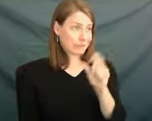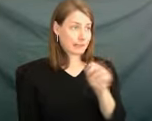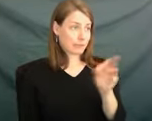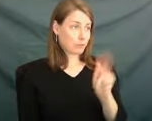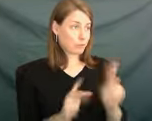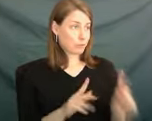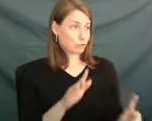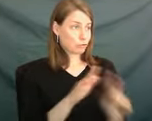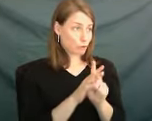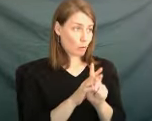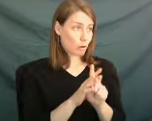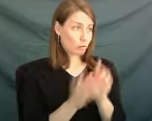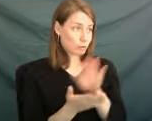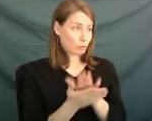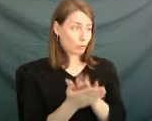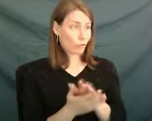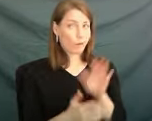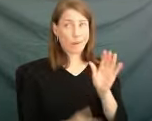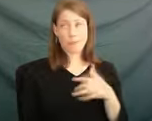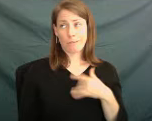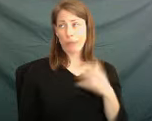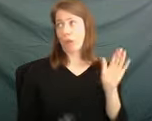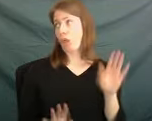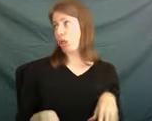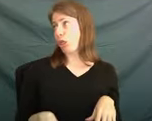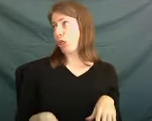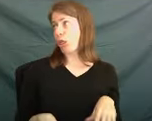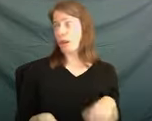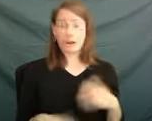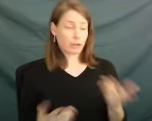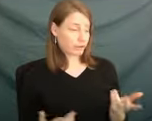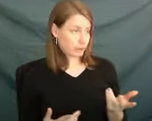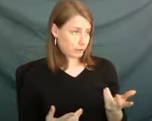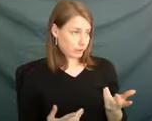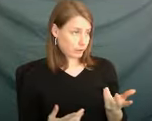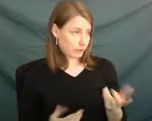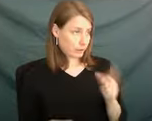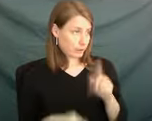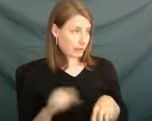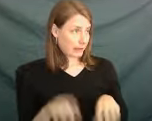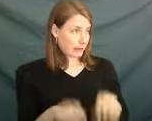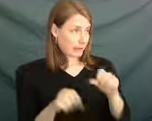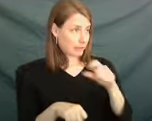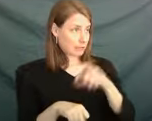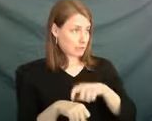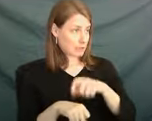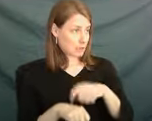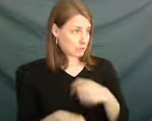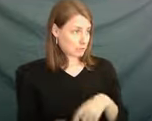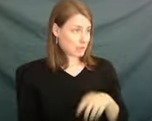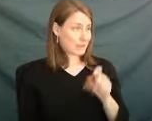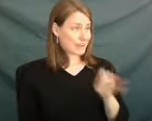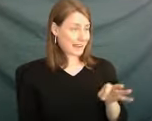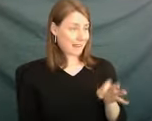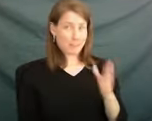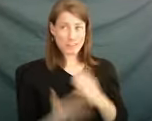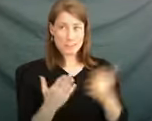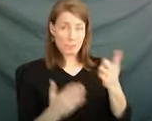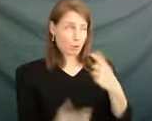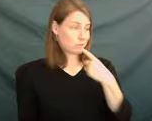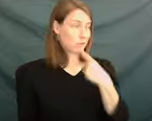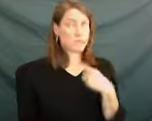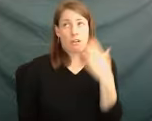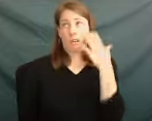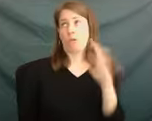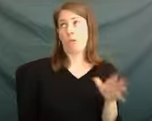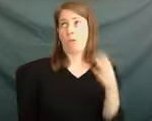help. That they think it's okay to just say, I don't know all the time. That is not acceptable anymore. Sometimes, this is not really true of this class, to